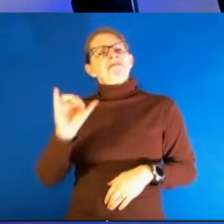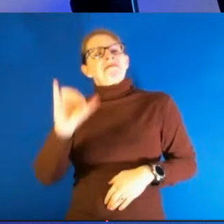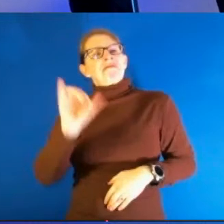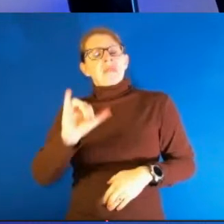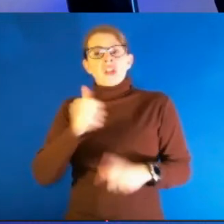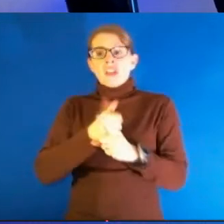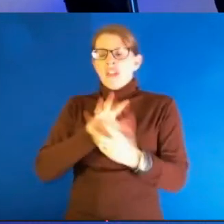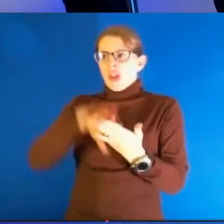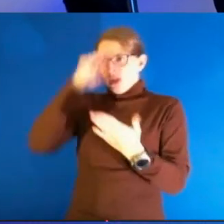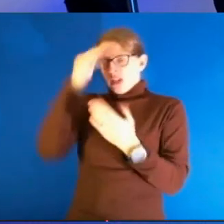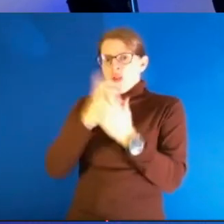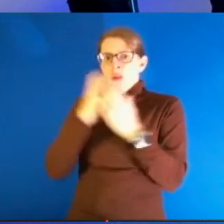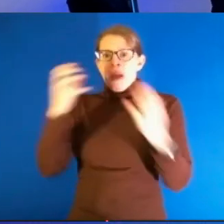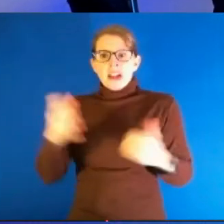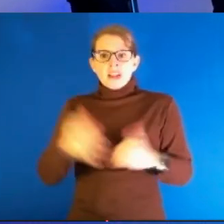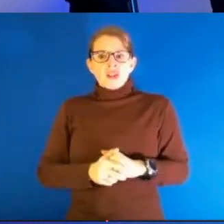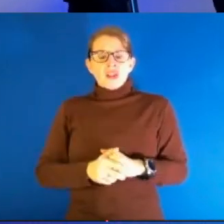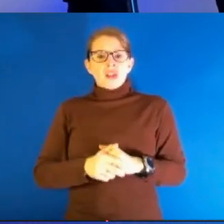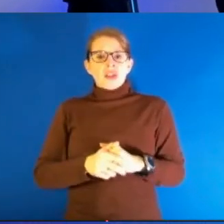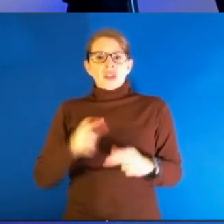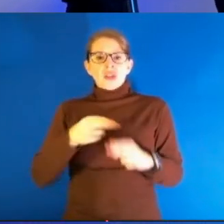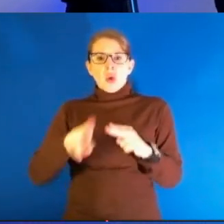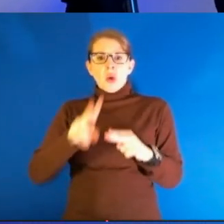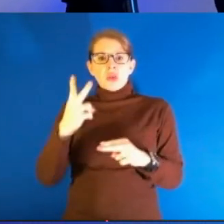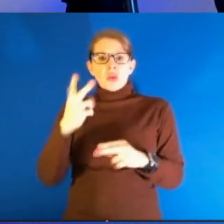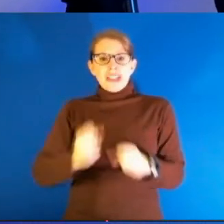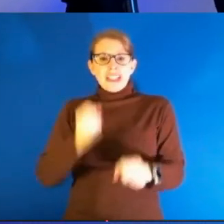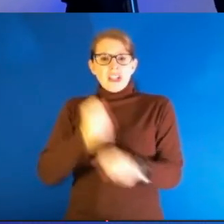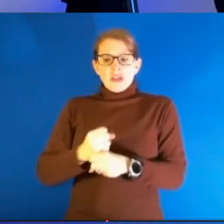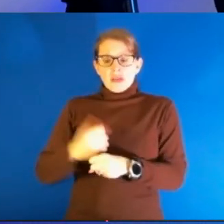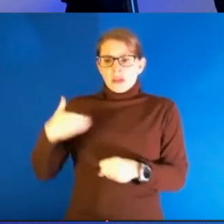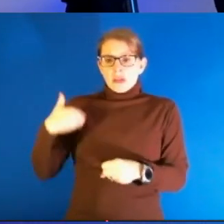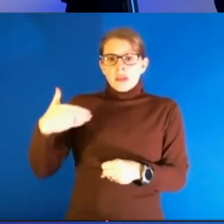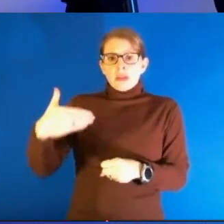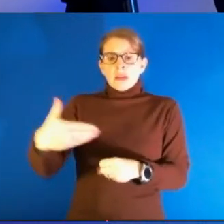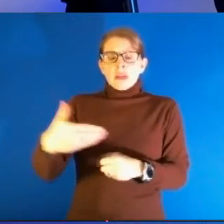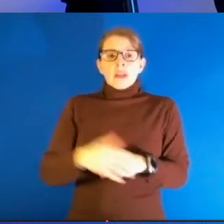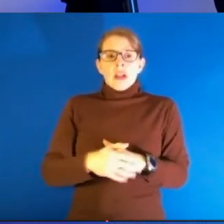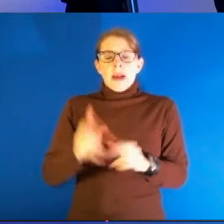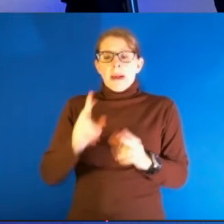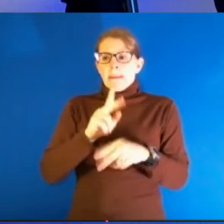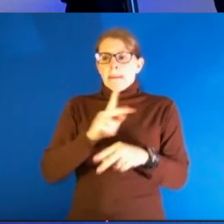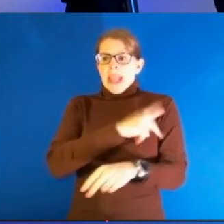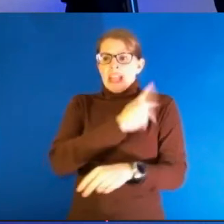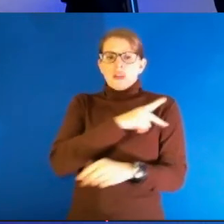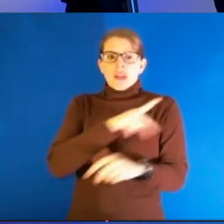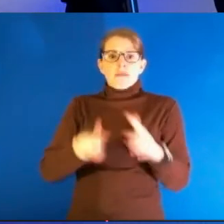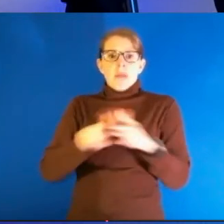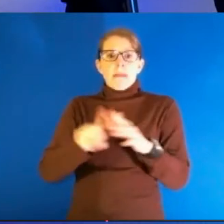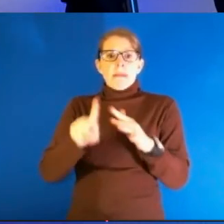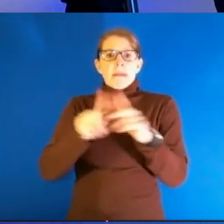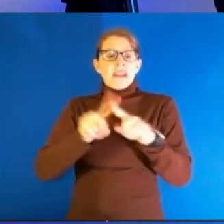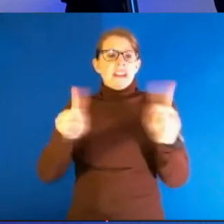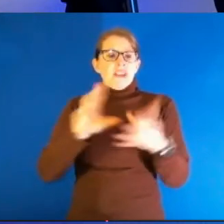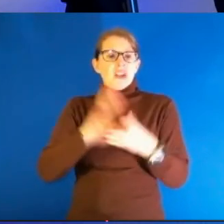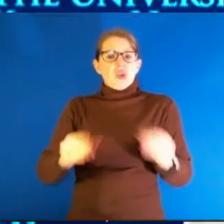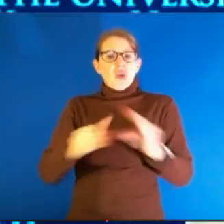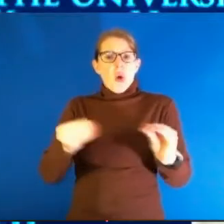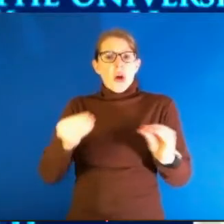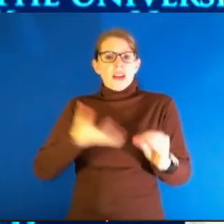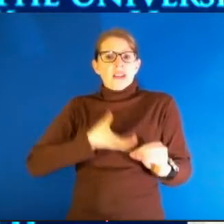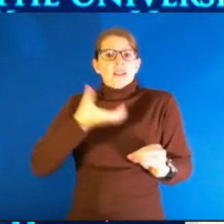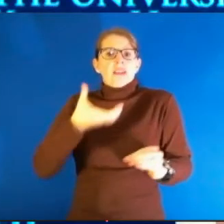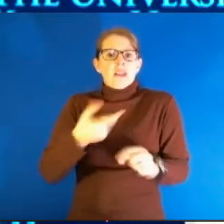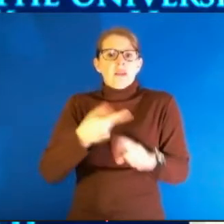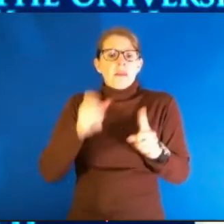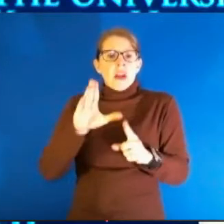just a short 2 years of time, and these patients that come with all sorts of different stories to share about their post-COVID symptoms. Yeah, the challenge